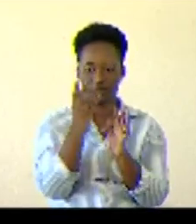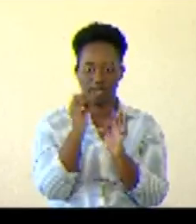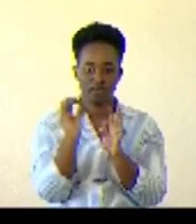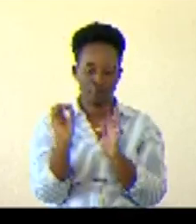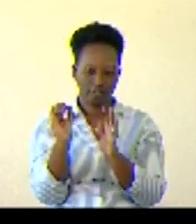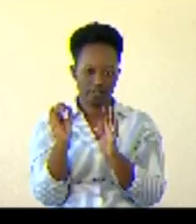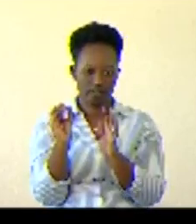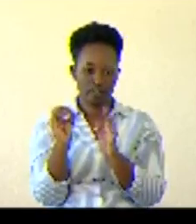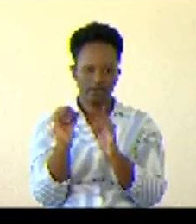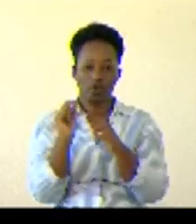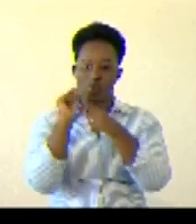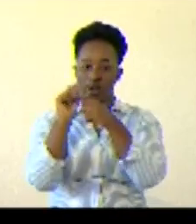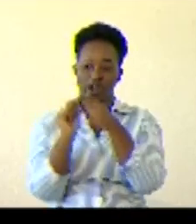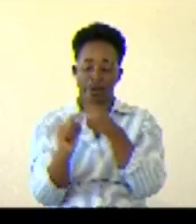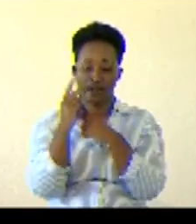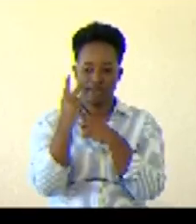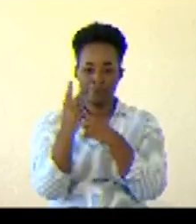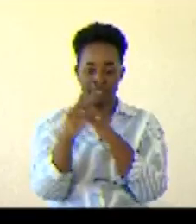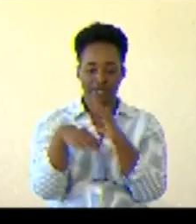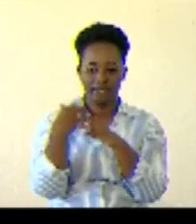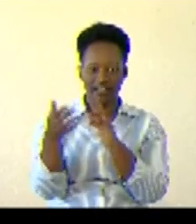5,400 and you divide by 2, you will get